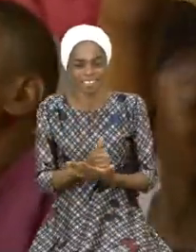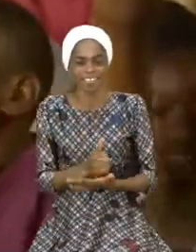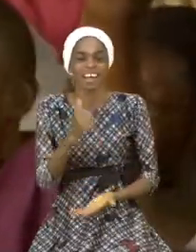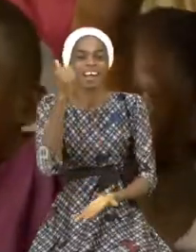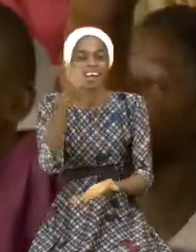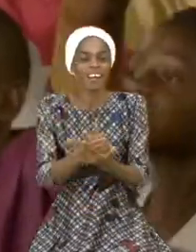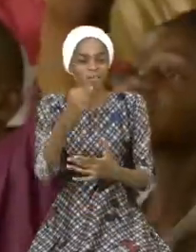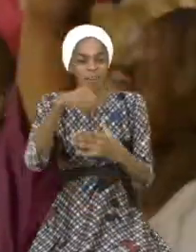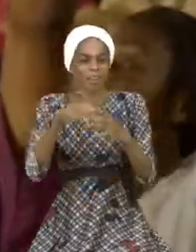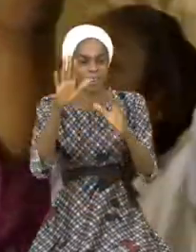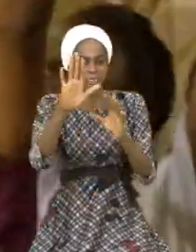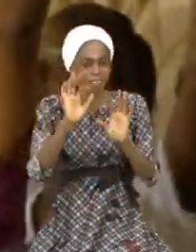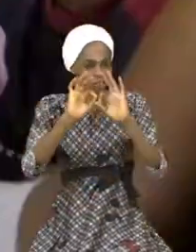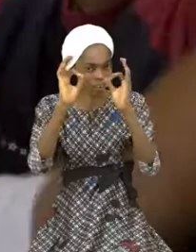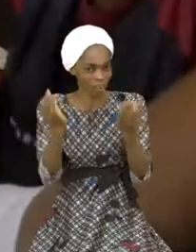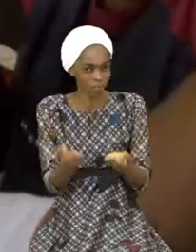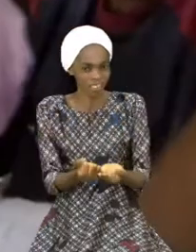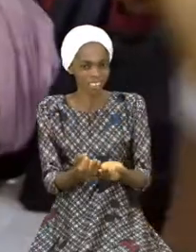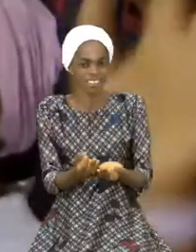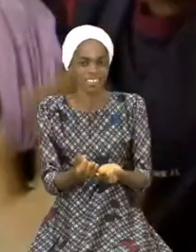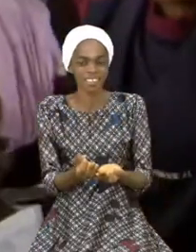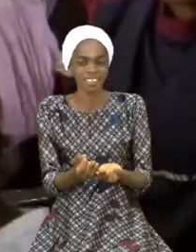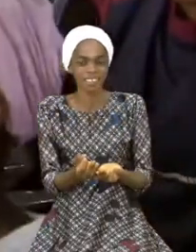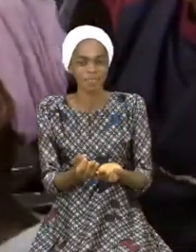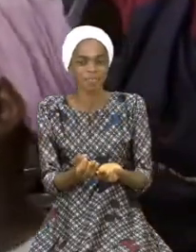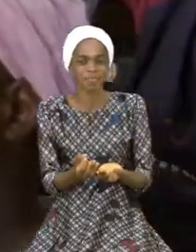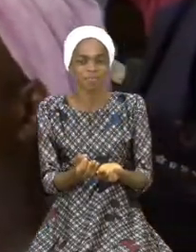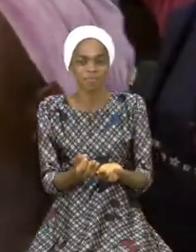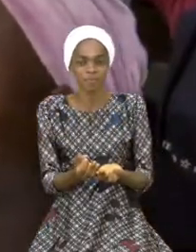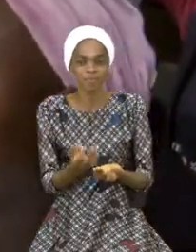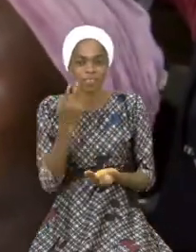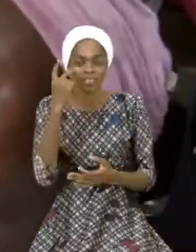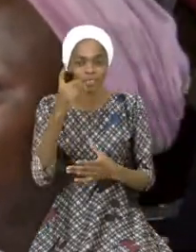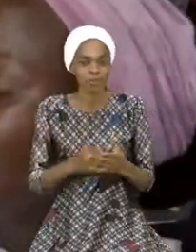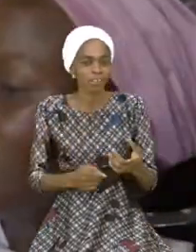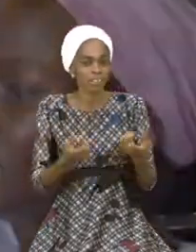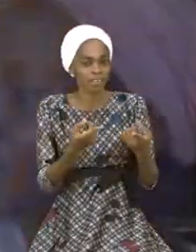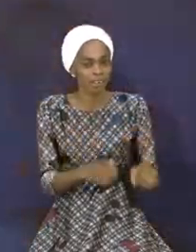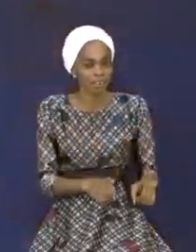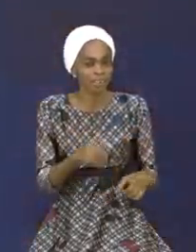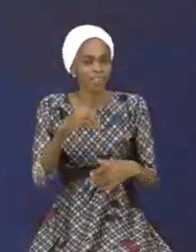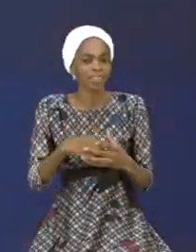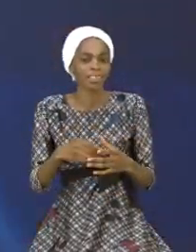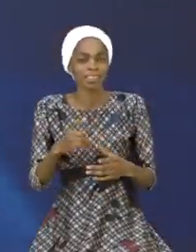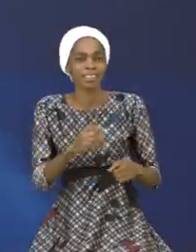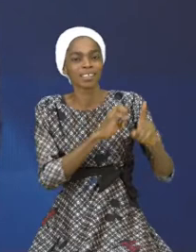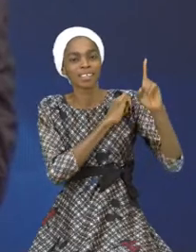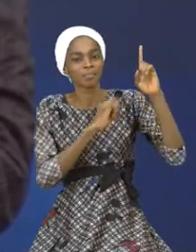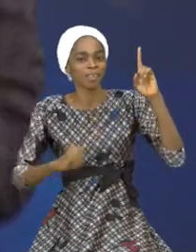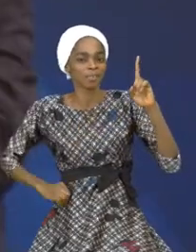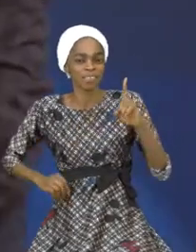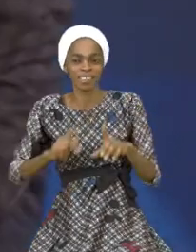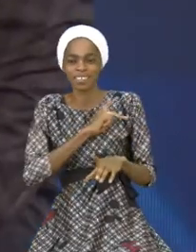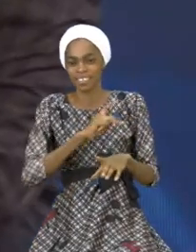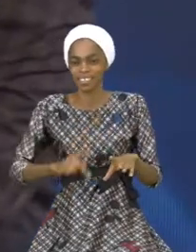Amen in your family. See what happens in Emmanuel's kingdom,